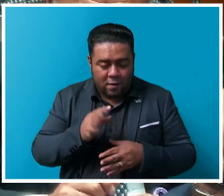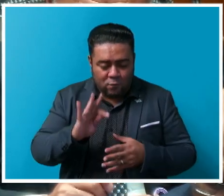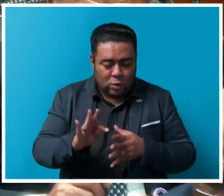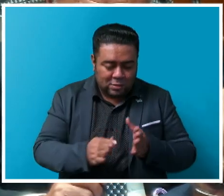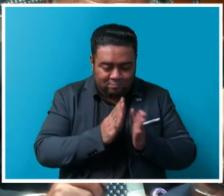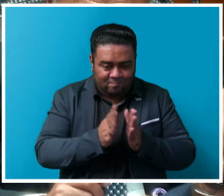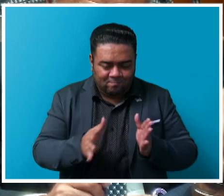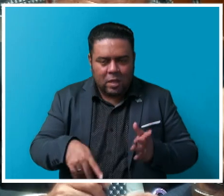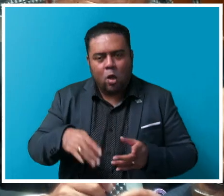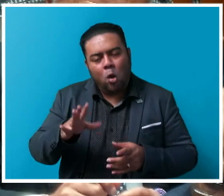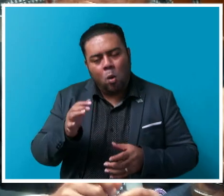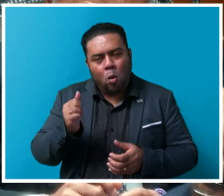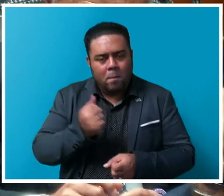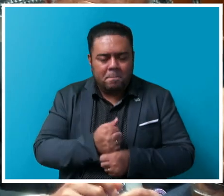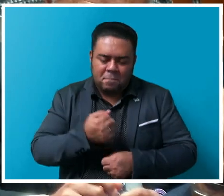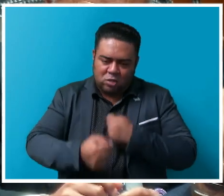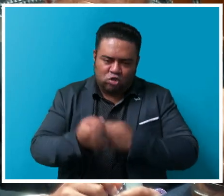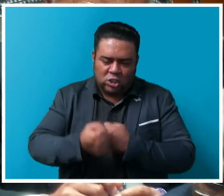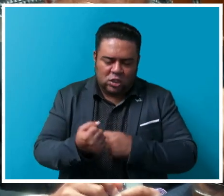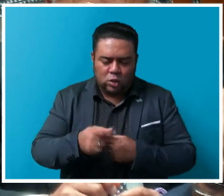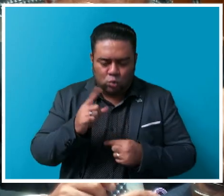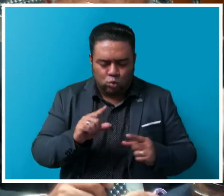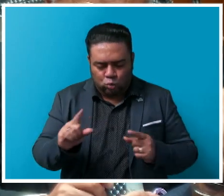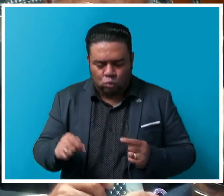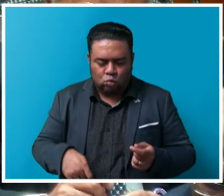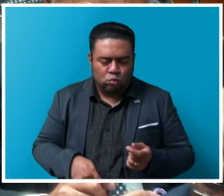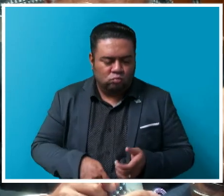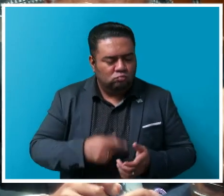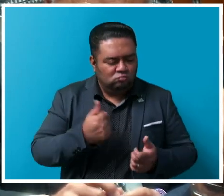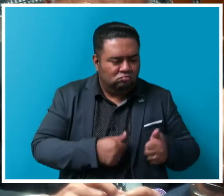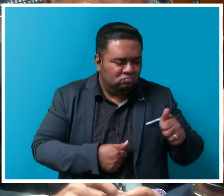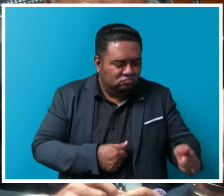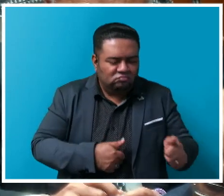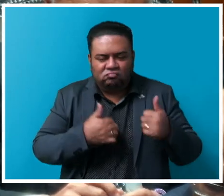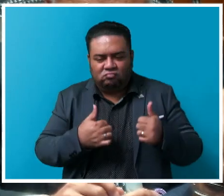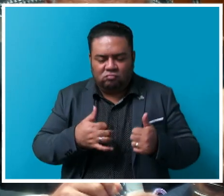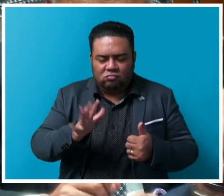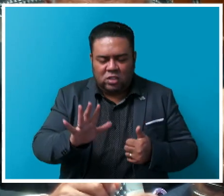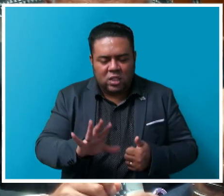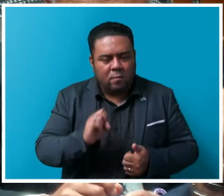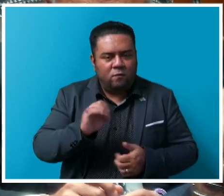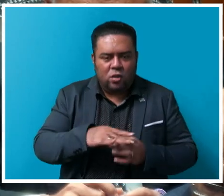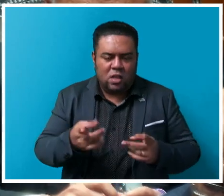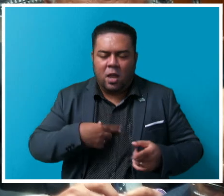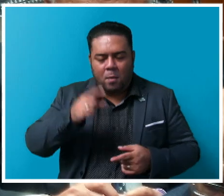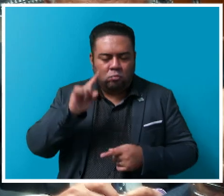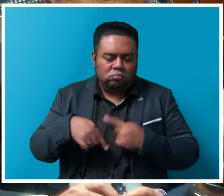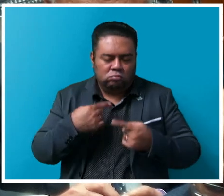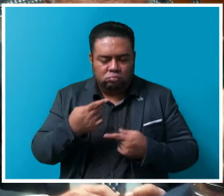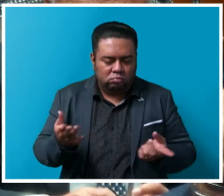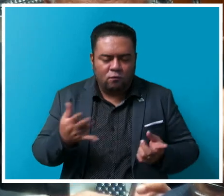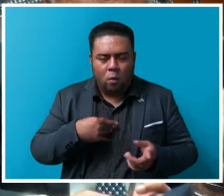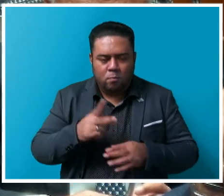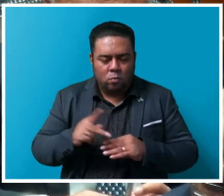are keen to fully automate the immigration processes in the next 12 to 18 months. It is a work